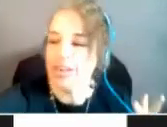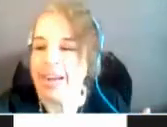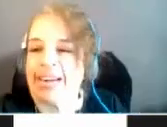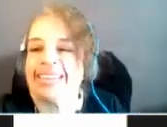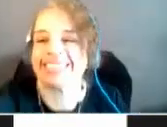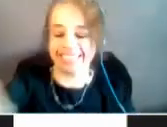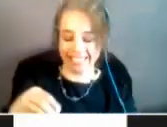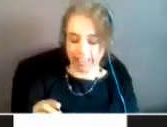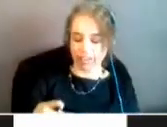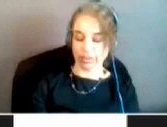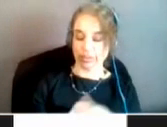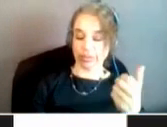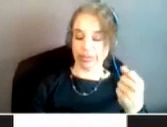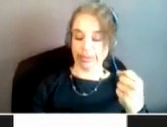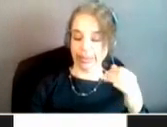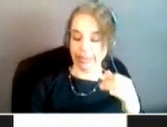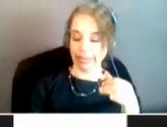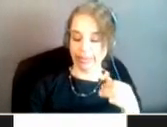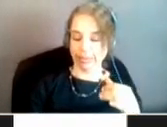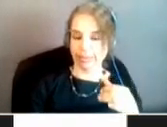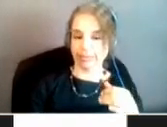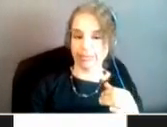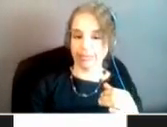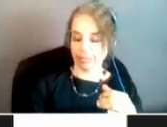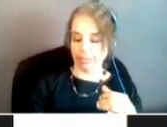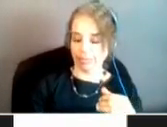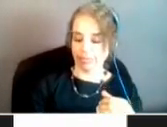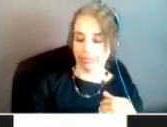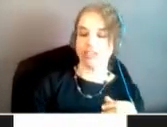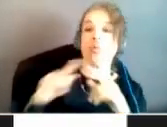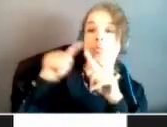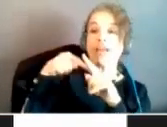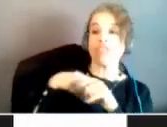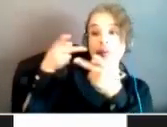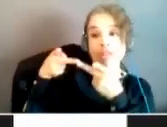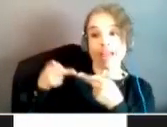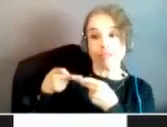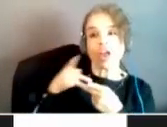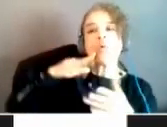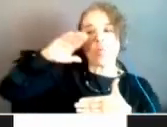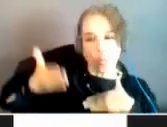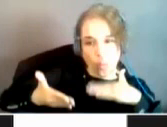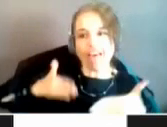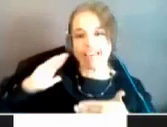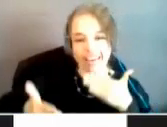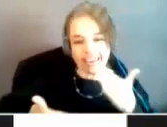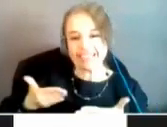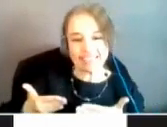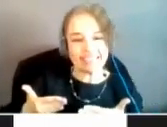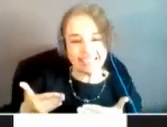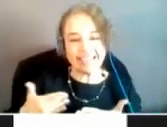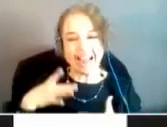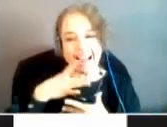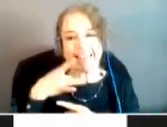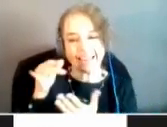communities a senior center. We have a place where seniors are welcome, you know, and I